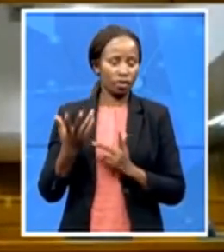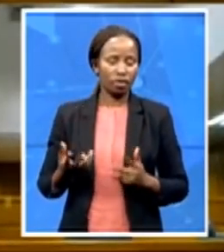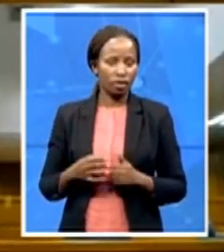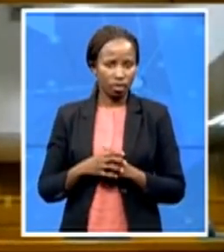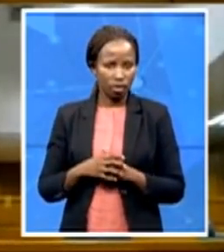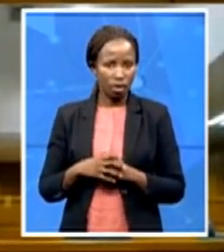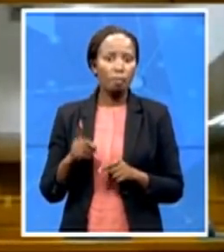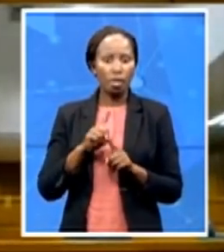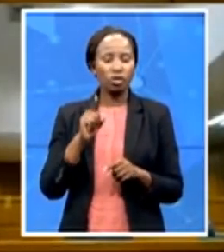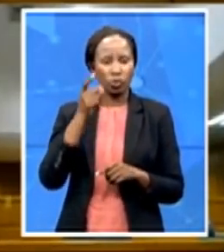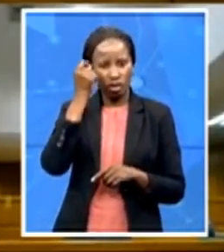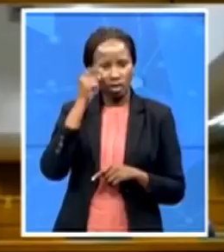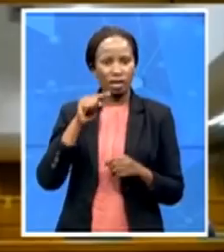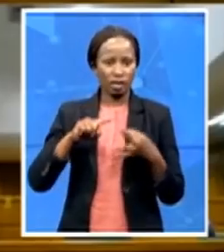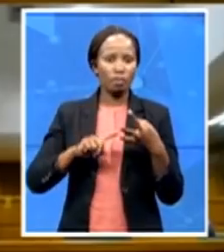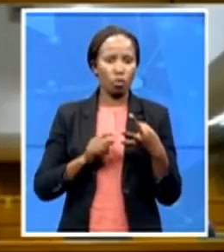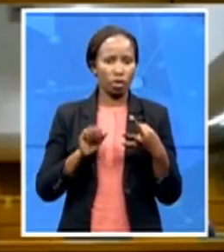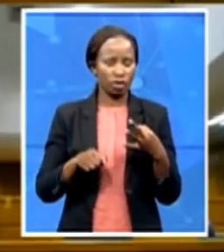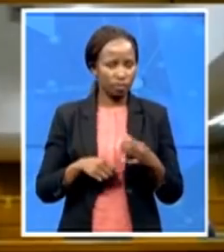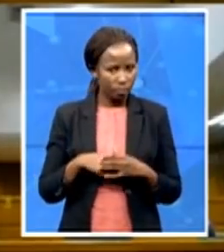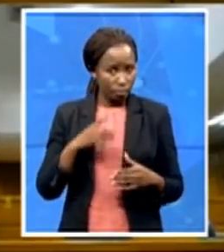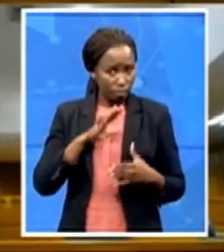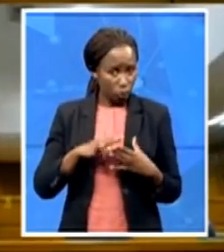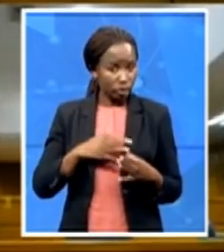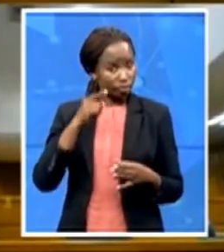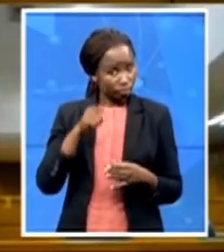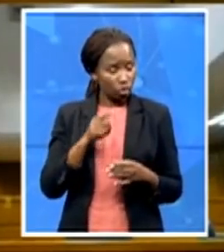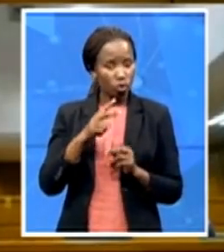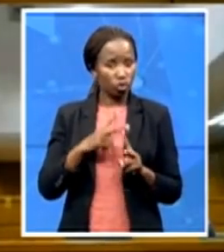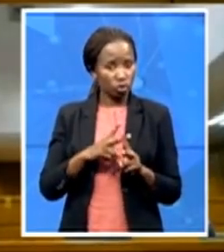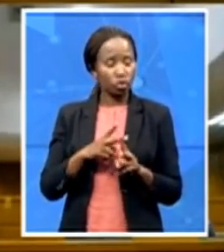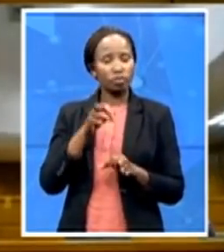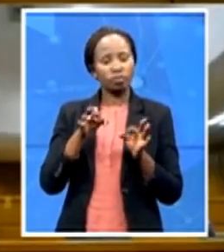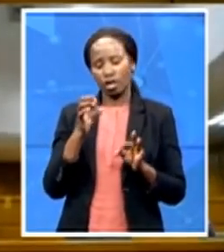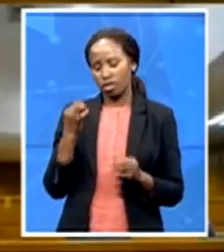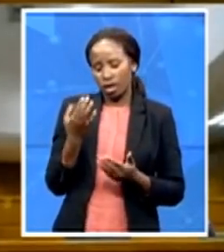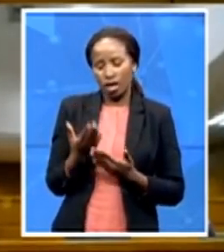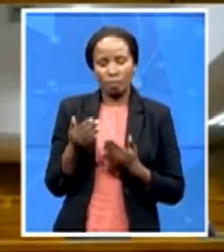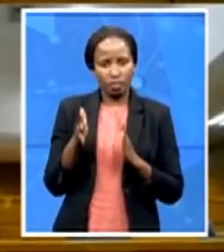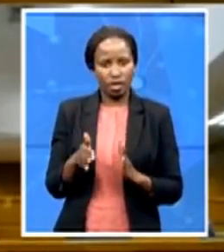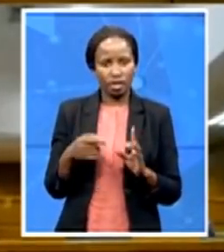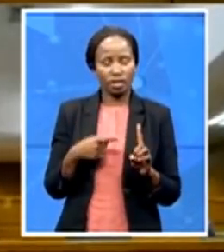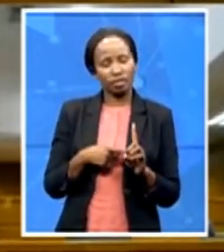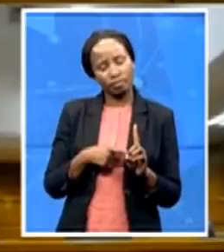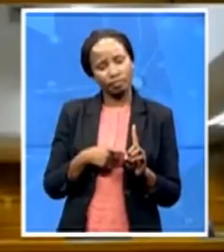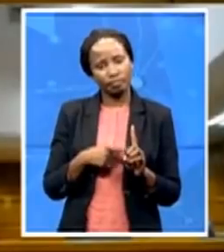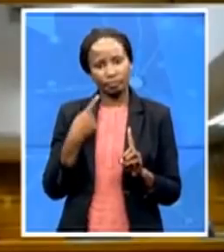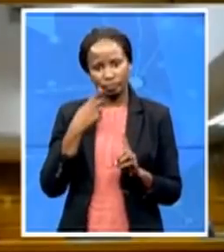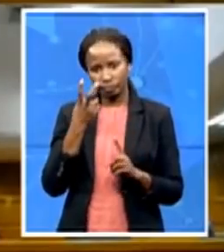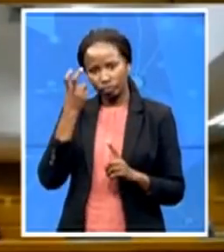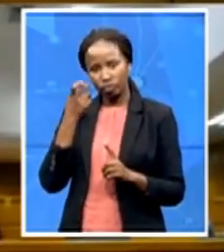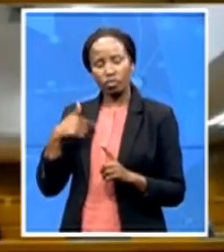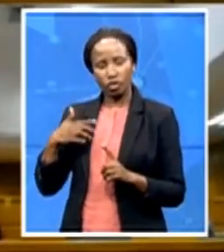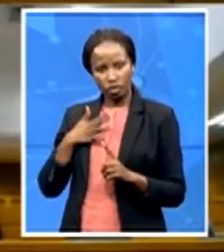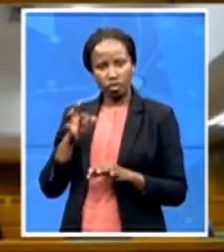also underlies the applicant's claim for the first alternative order she is seeking, namely one declaring that the rules do not operate in